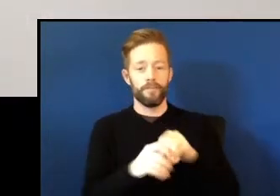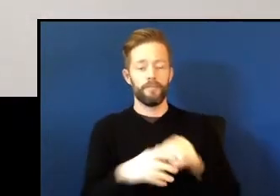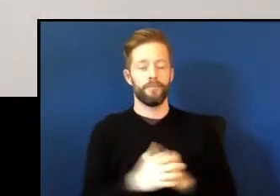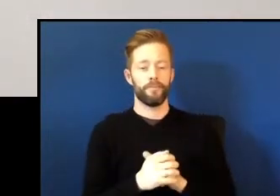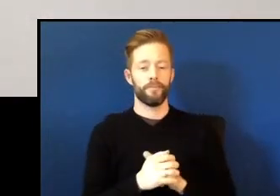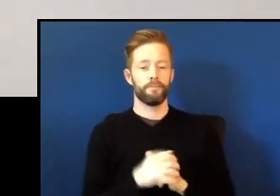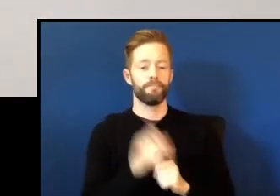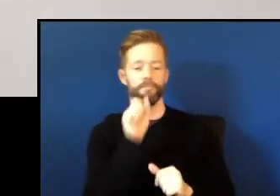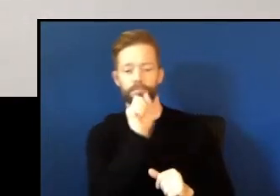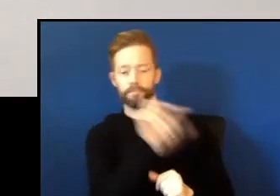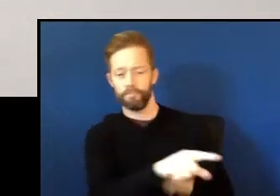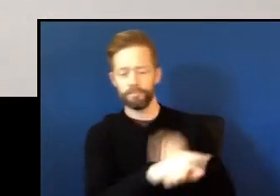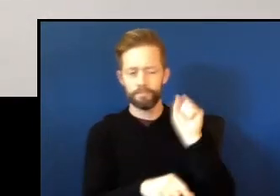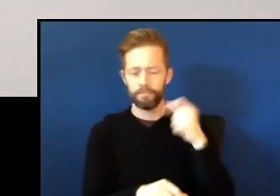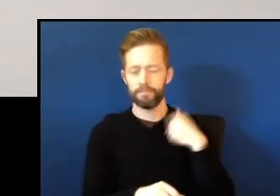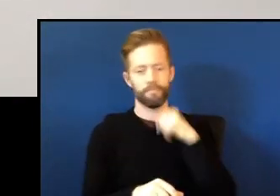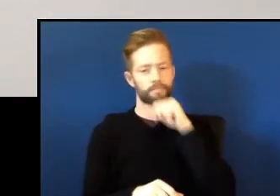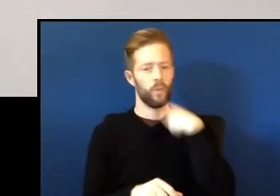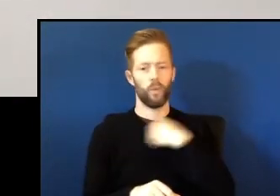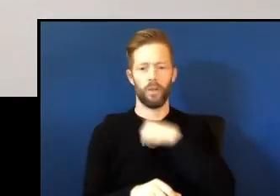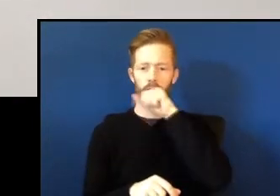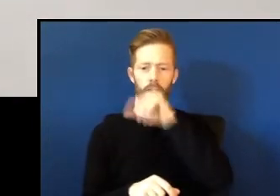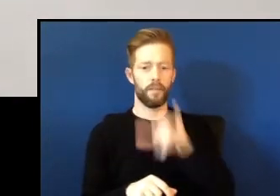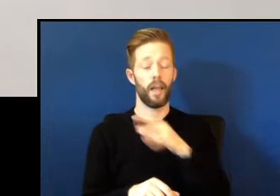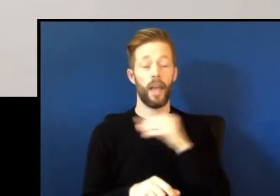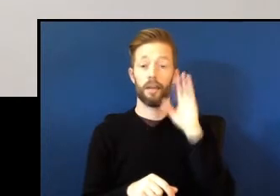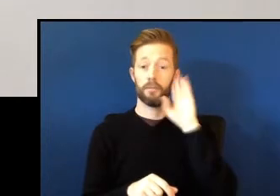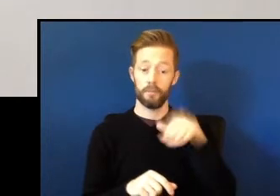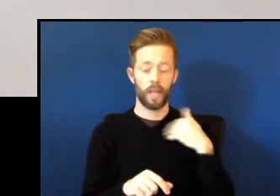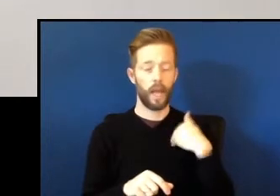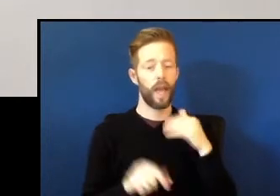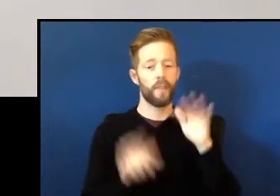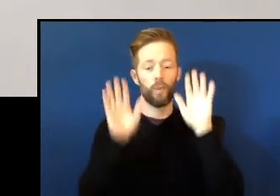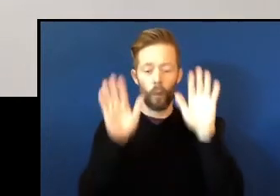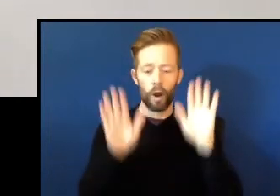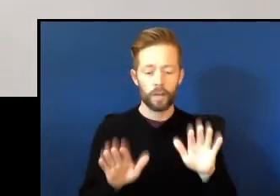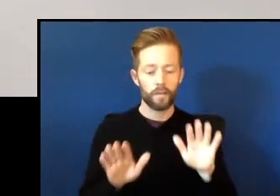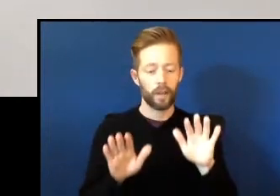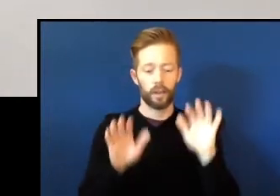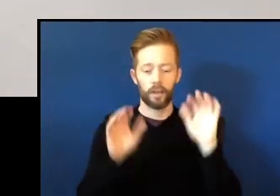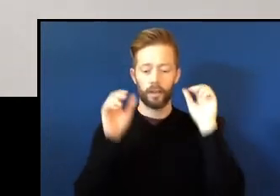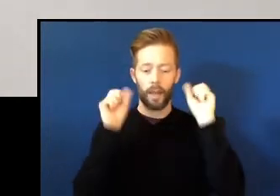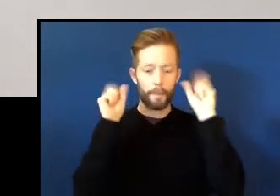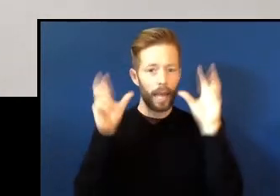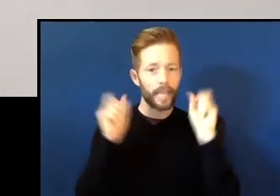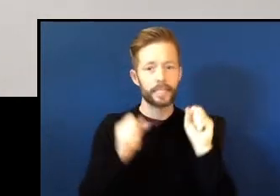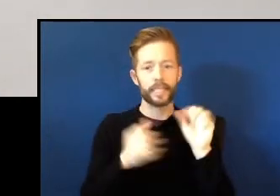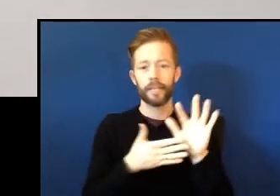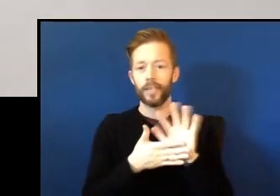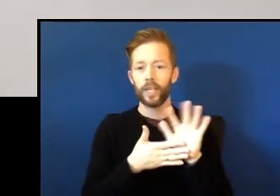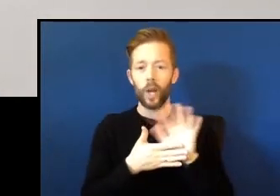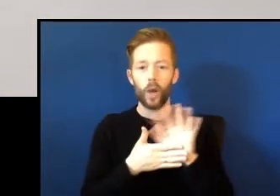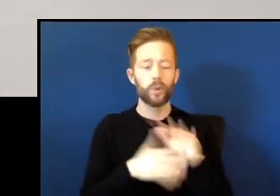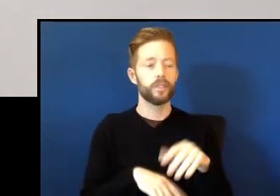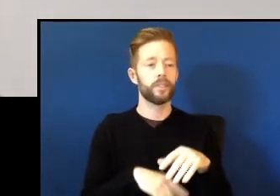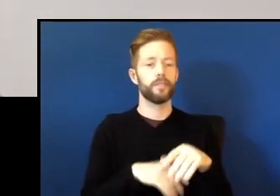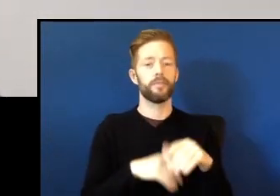love that. And we do know that, we have all these wonderful, amazing videos